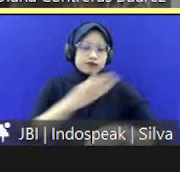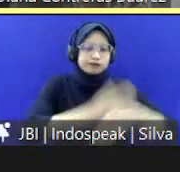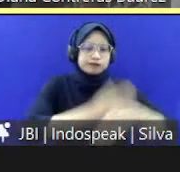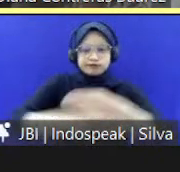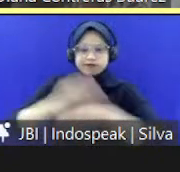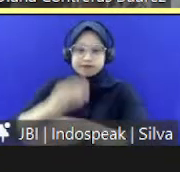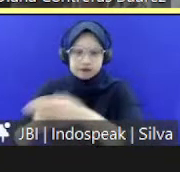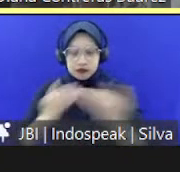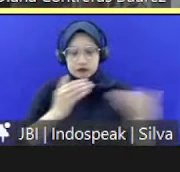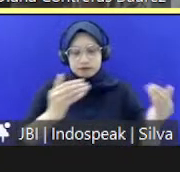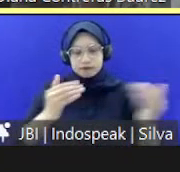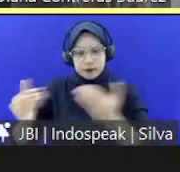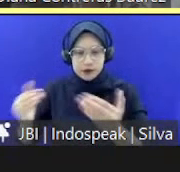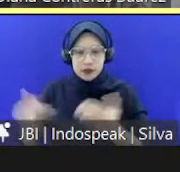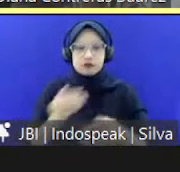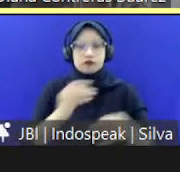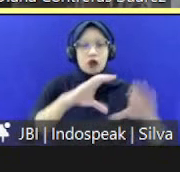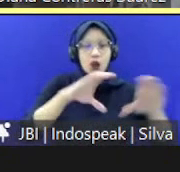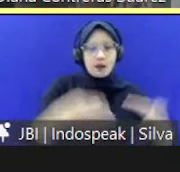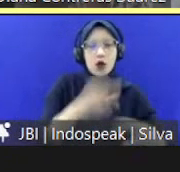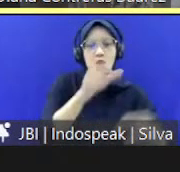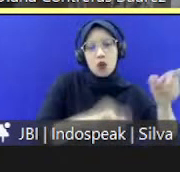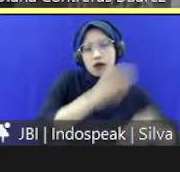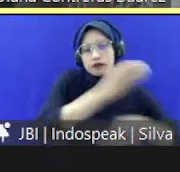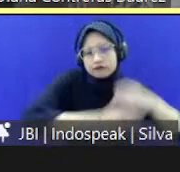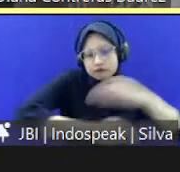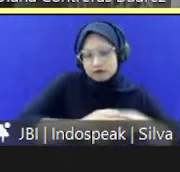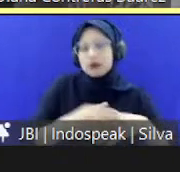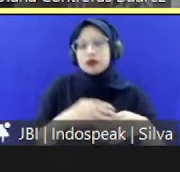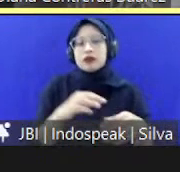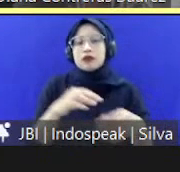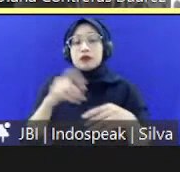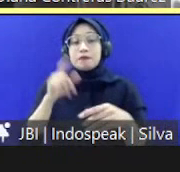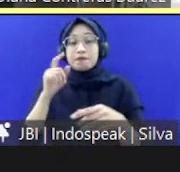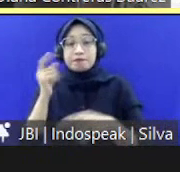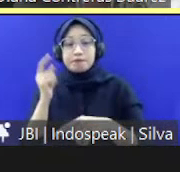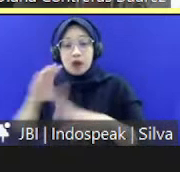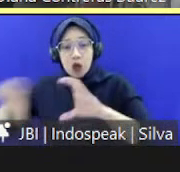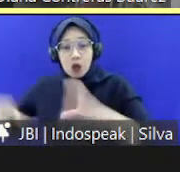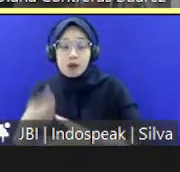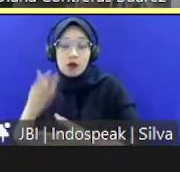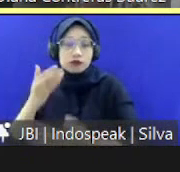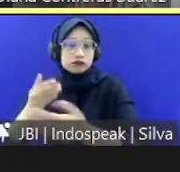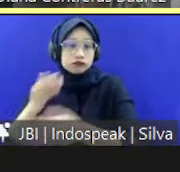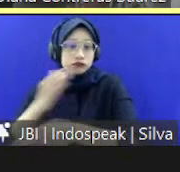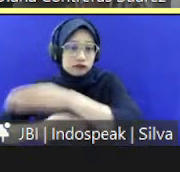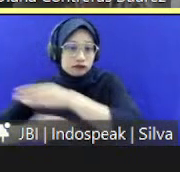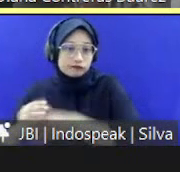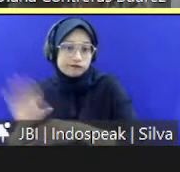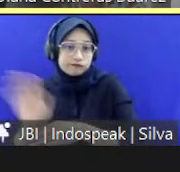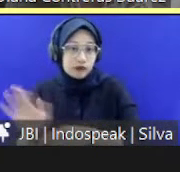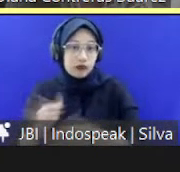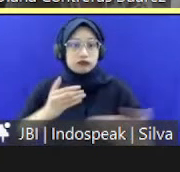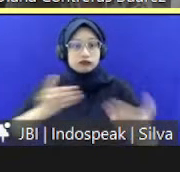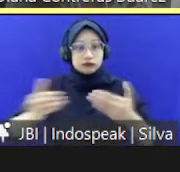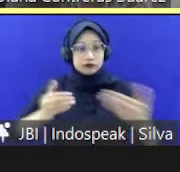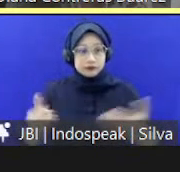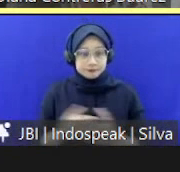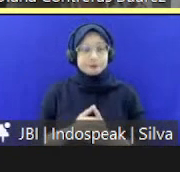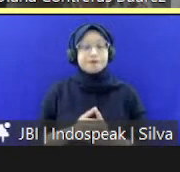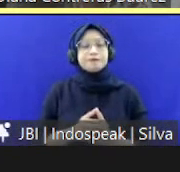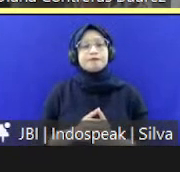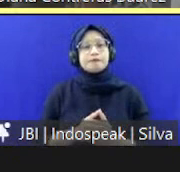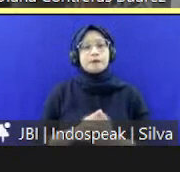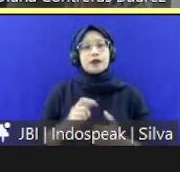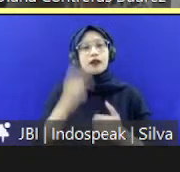that, for example, people with severe disability has on average 4 years less